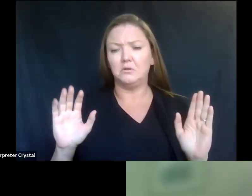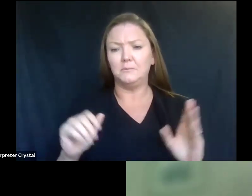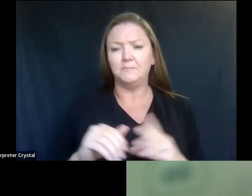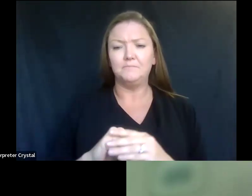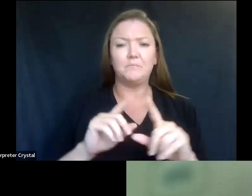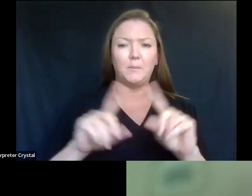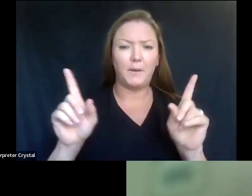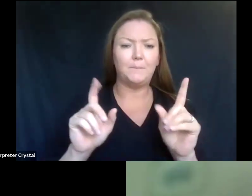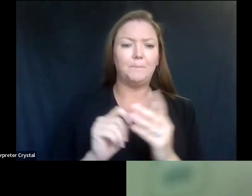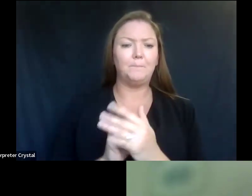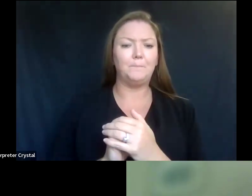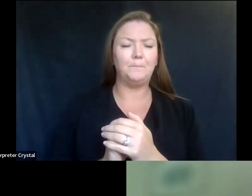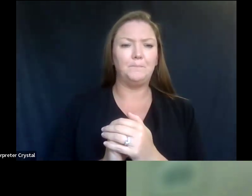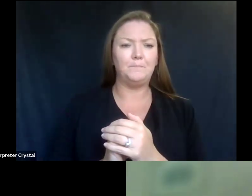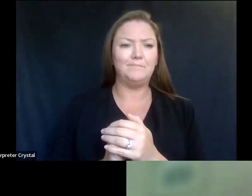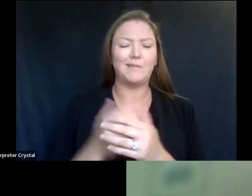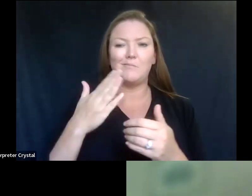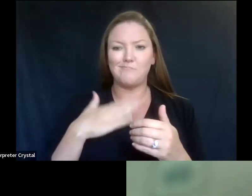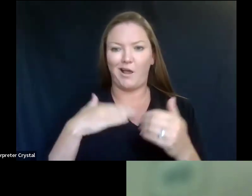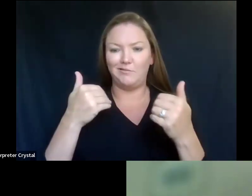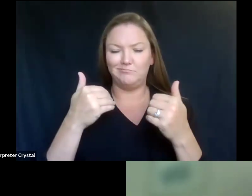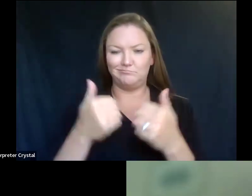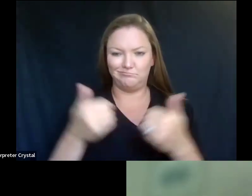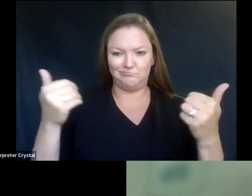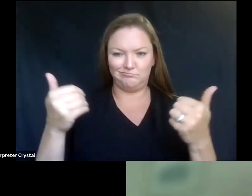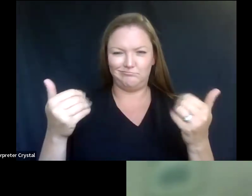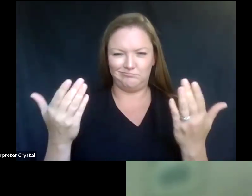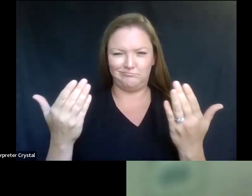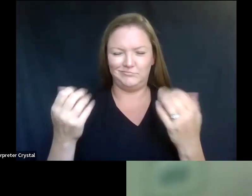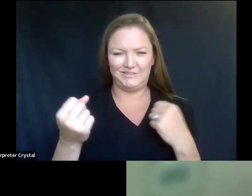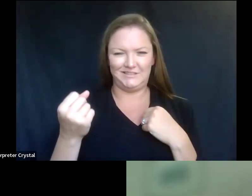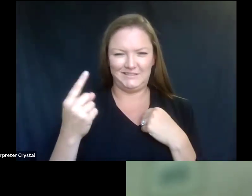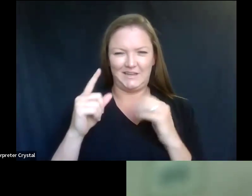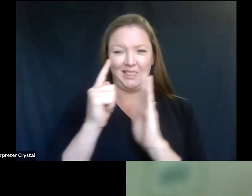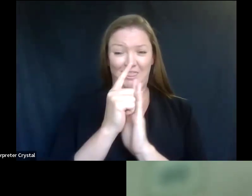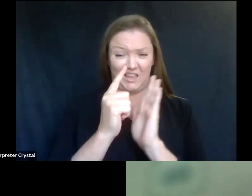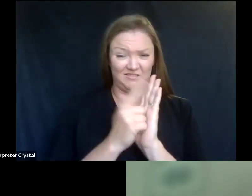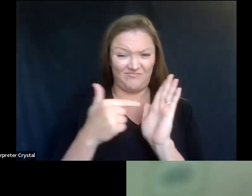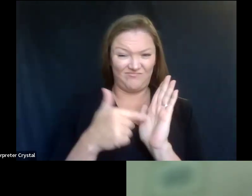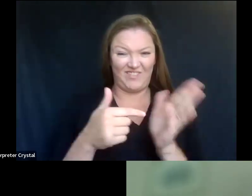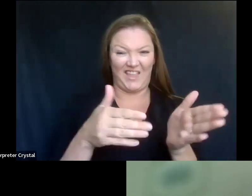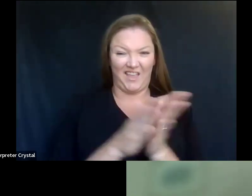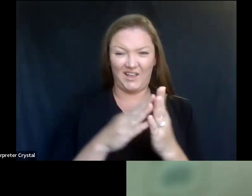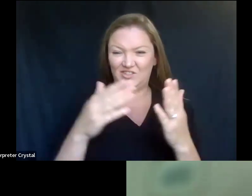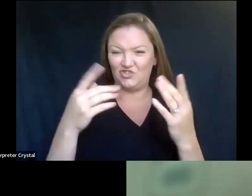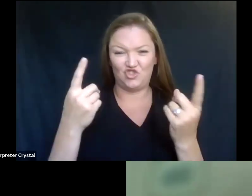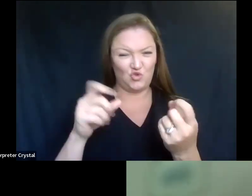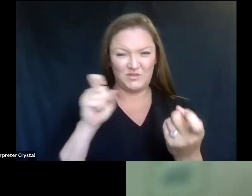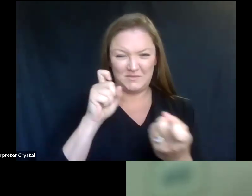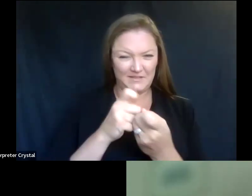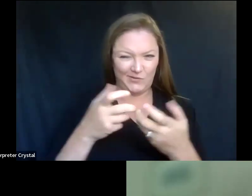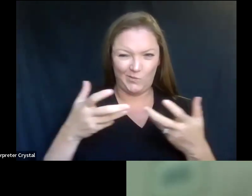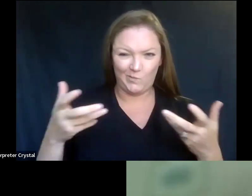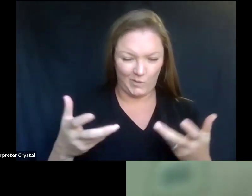But in terms of, my distinction was what kind of this particular piece of legislation asks us to do. There's plenty, folks